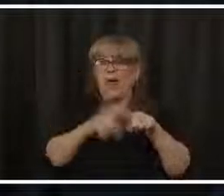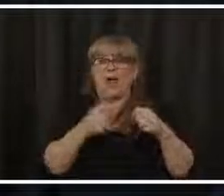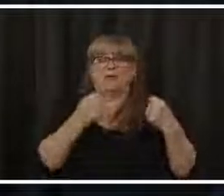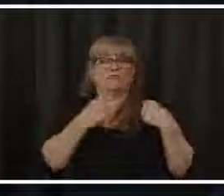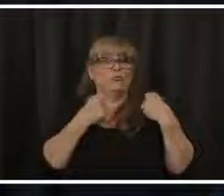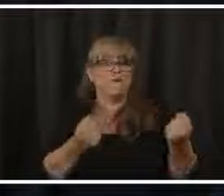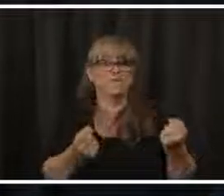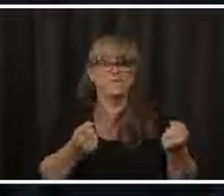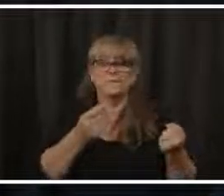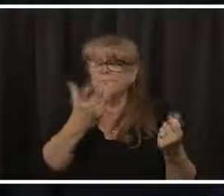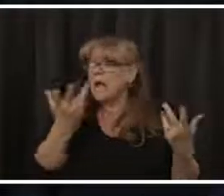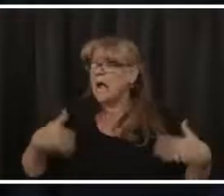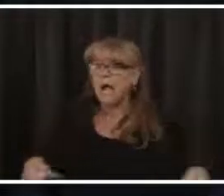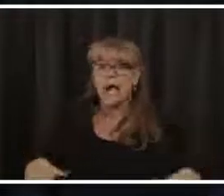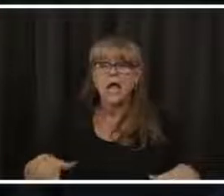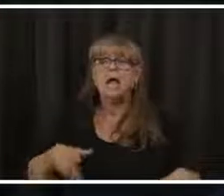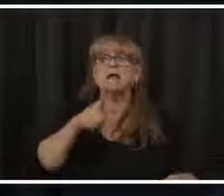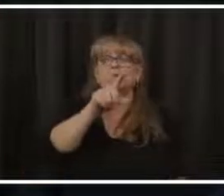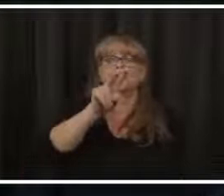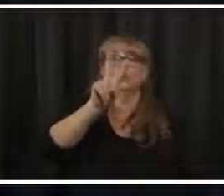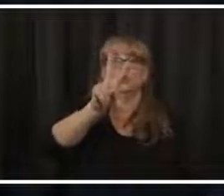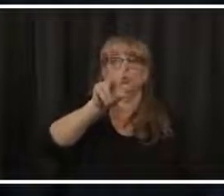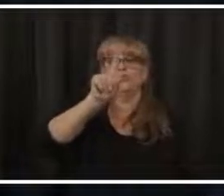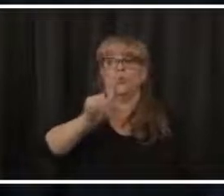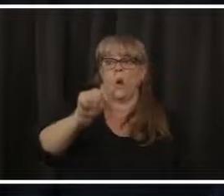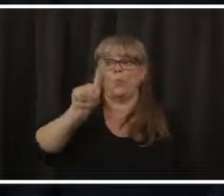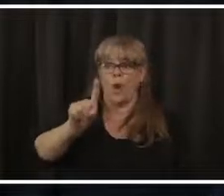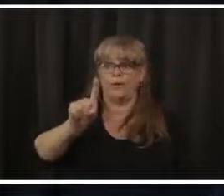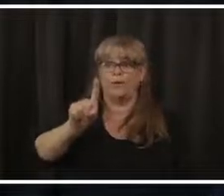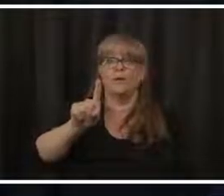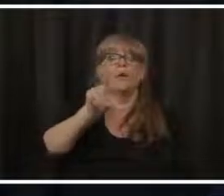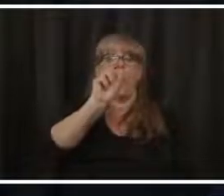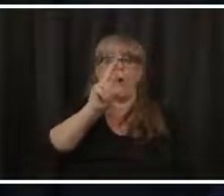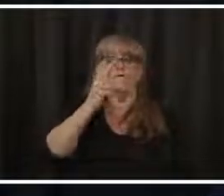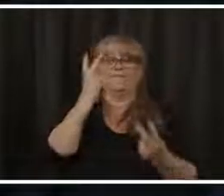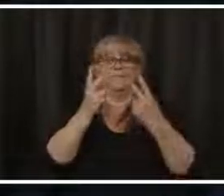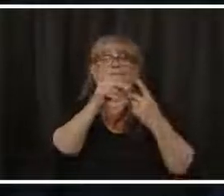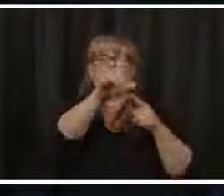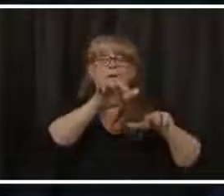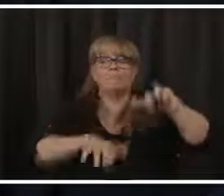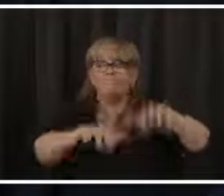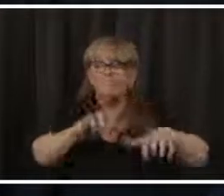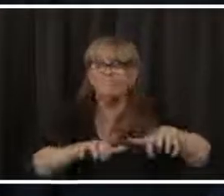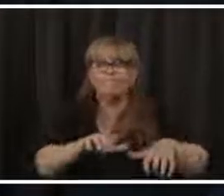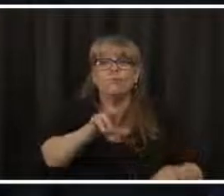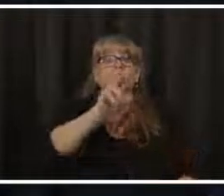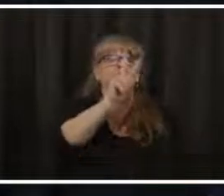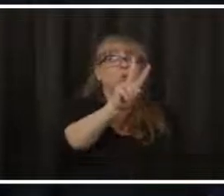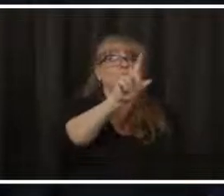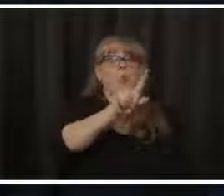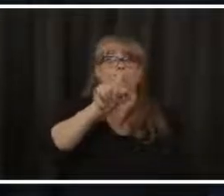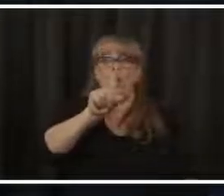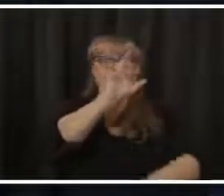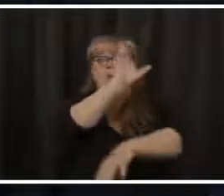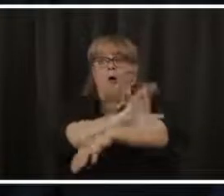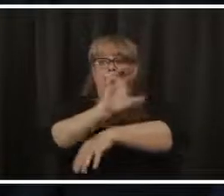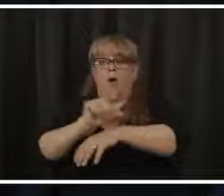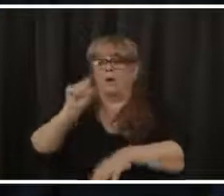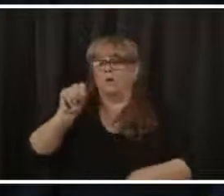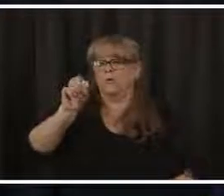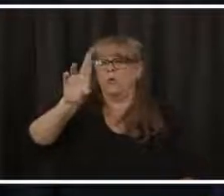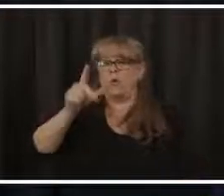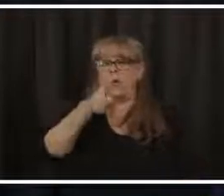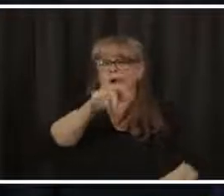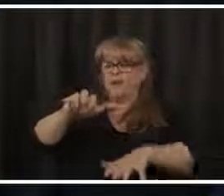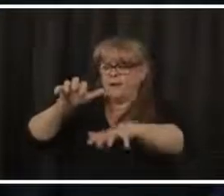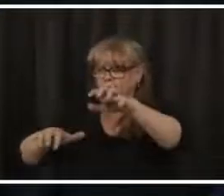visit 211colorado.org. Free rides to vaccination sites across Colorado. I want to thank Mile High United Way's